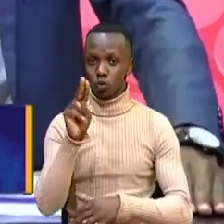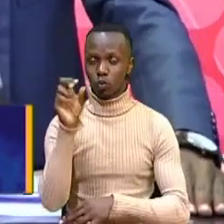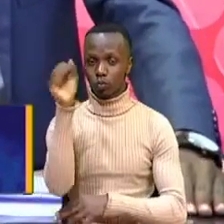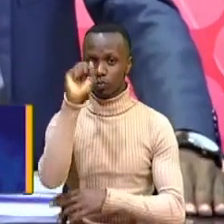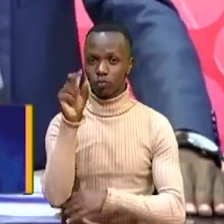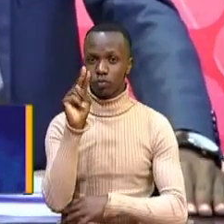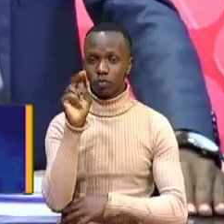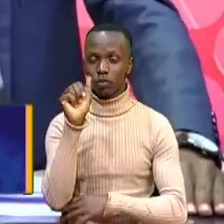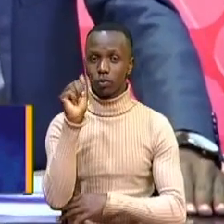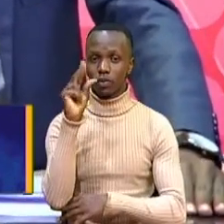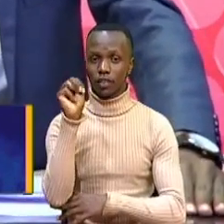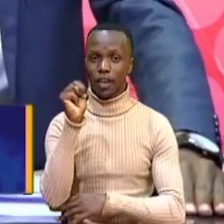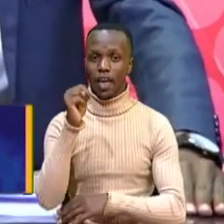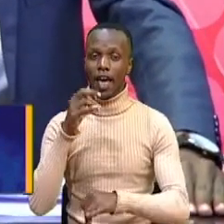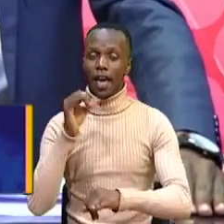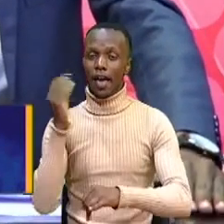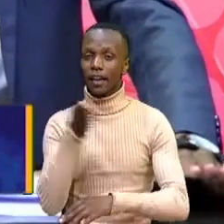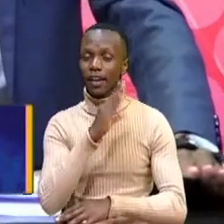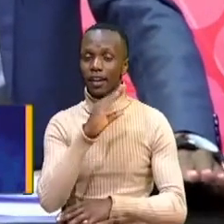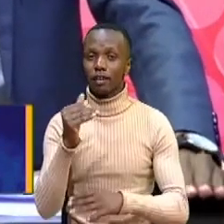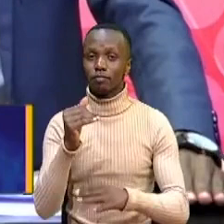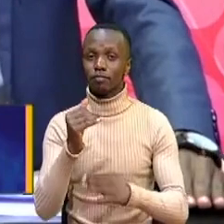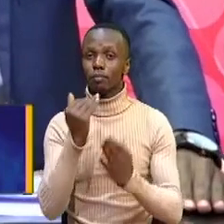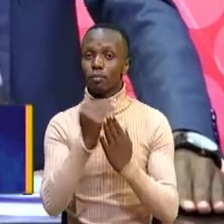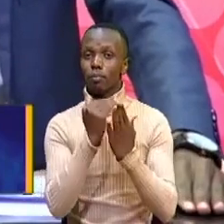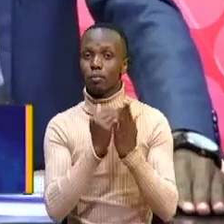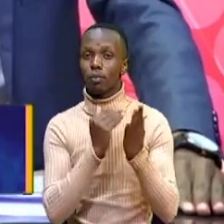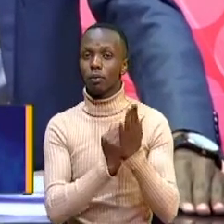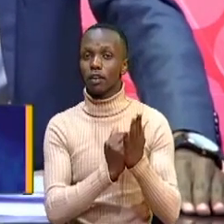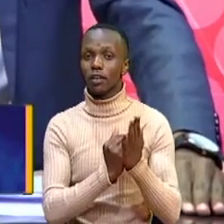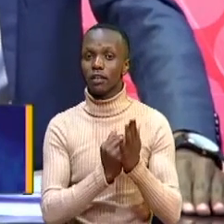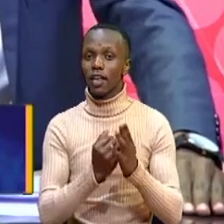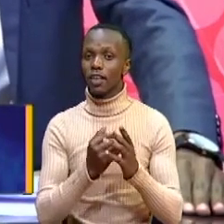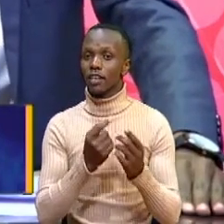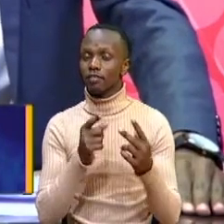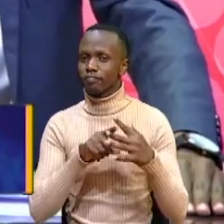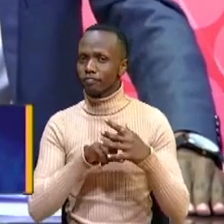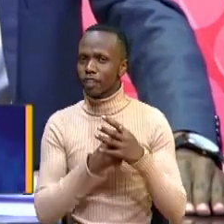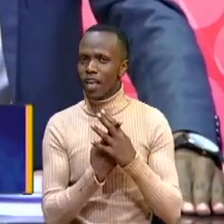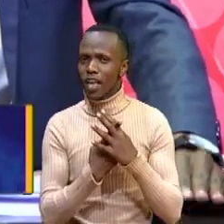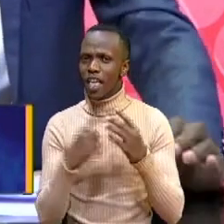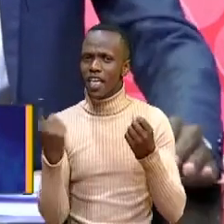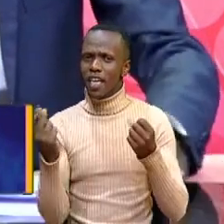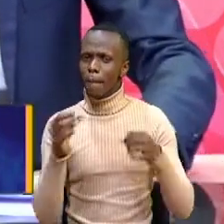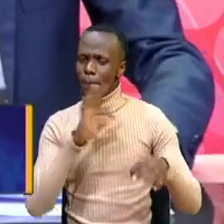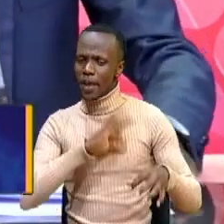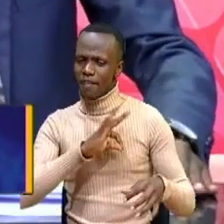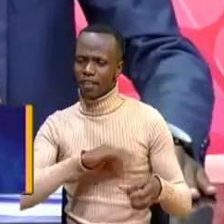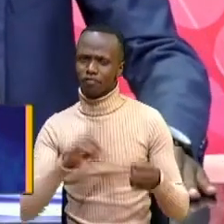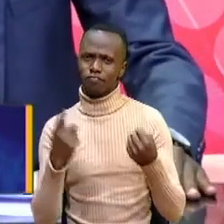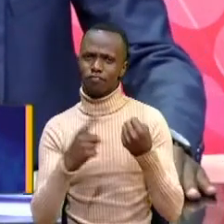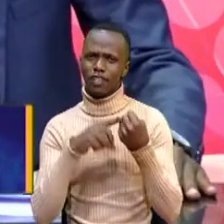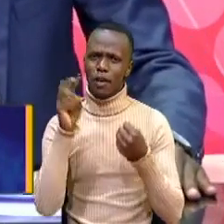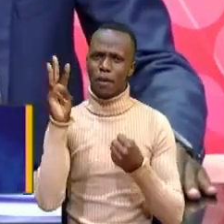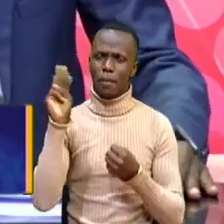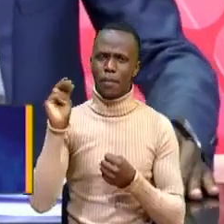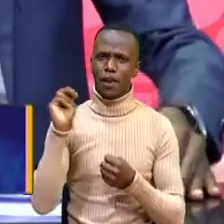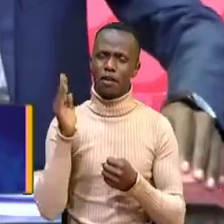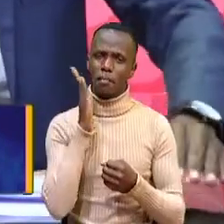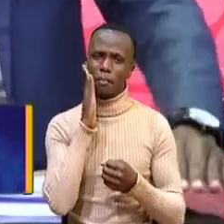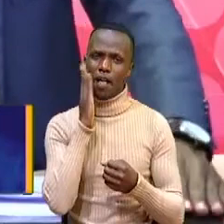false claims and lauded the program, which has benefited over 6 million mothers since its inception in